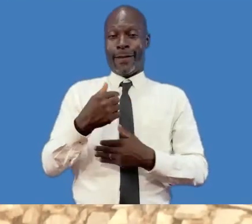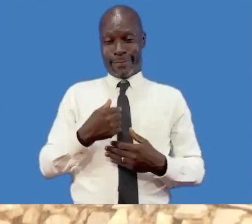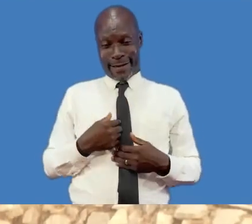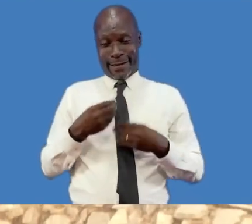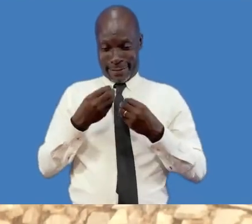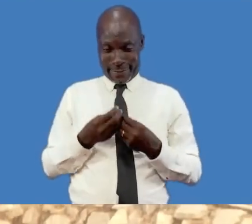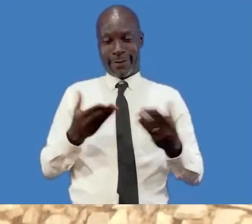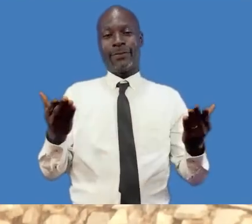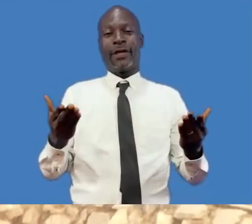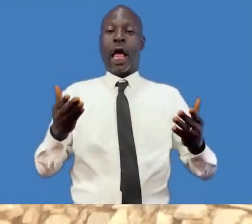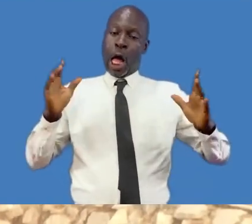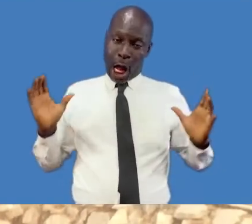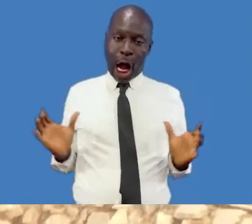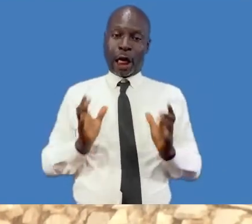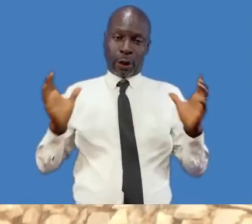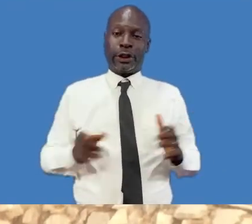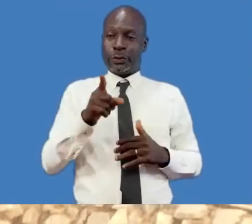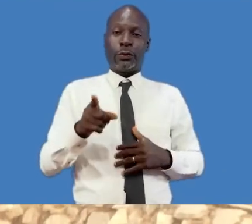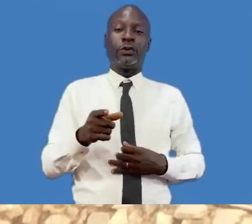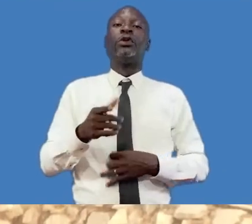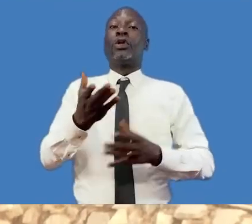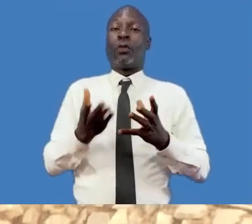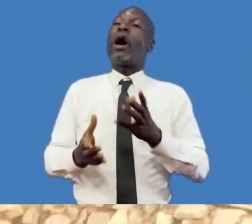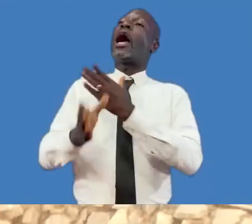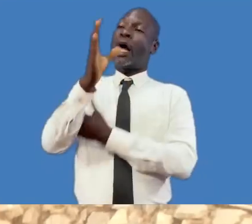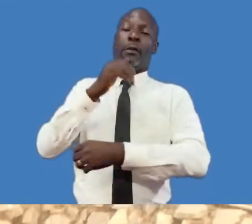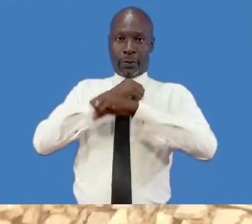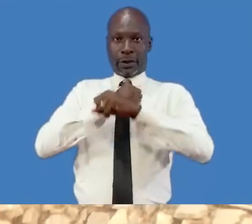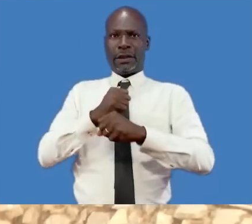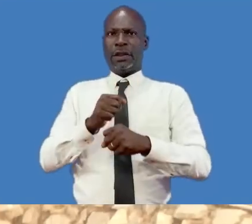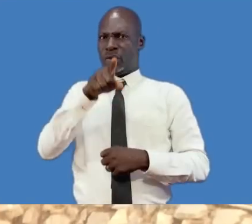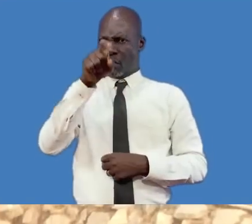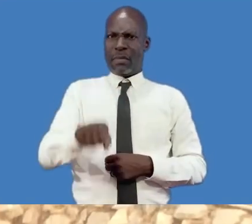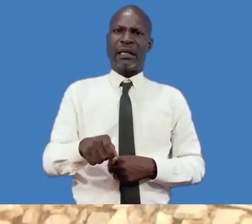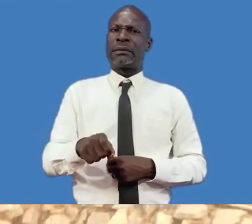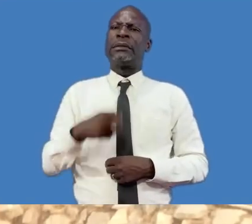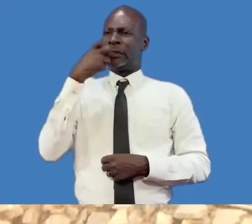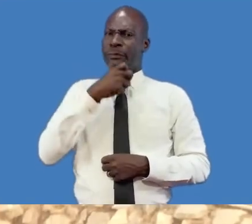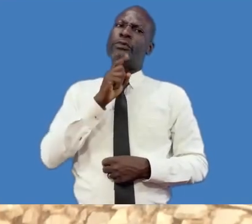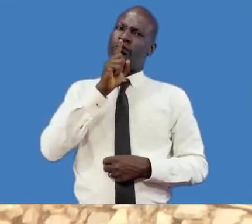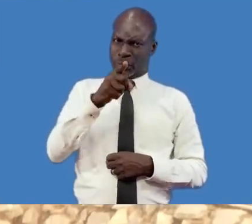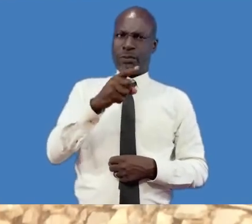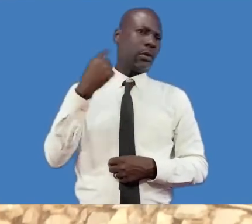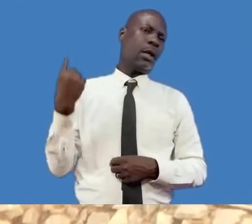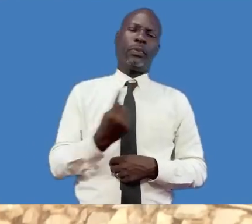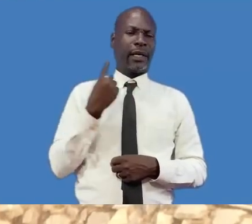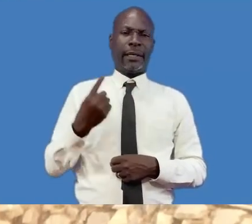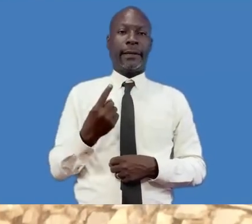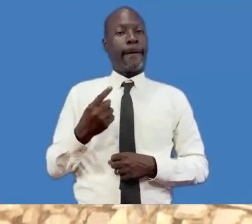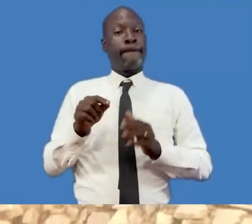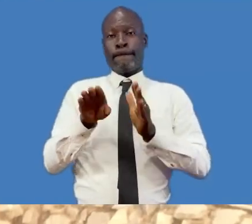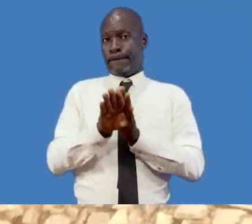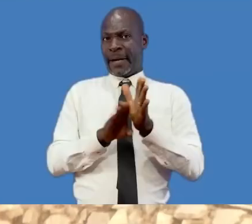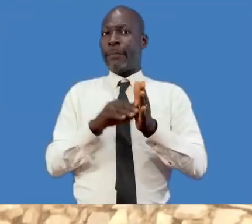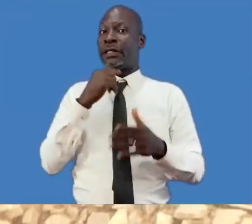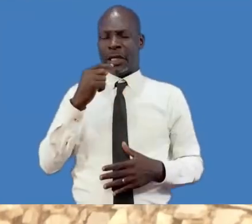wɔ. Sɛ wopɛ Onyankopɔn ahobanbɔ a, ɔdɔfoɔ di nokorɛ. Na twerɛ kronkron no sɛ woankasa wo tiboa